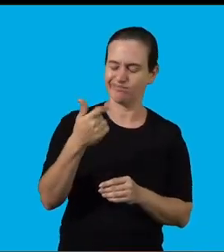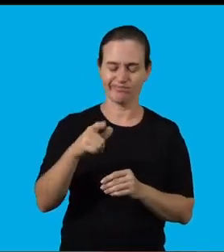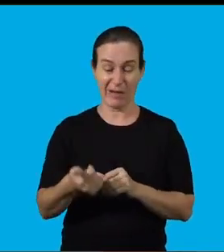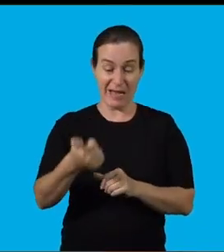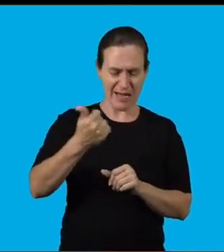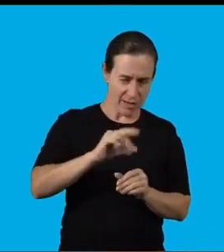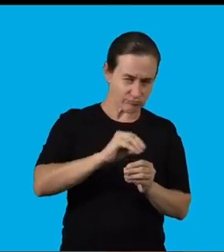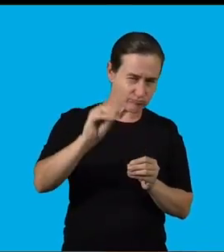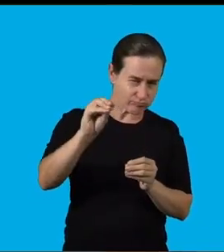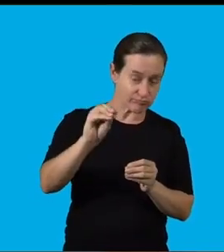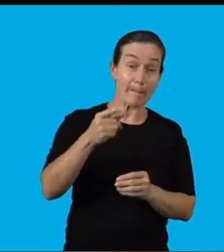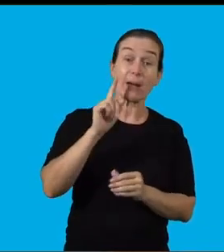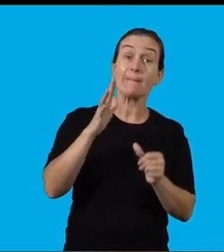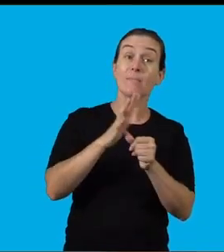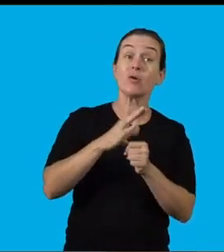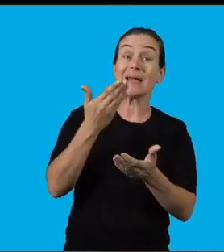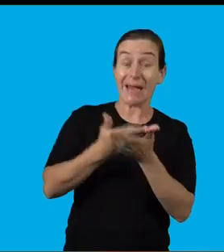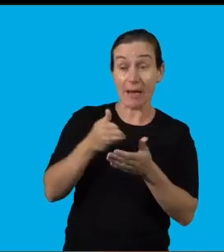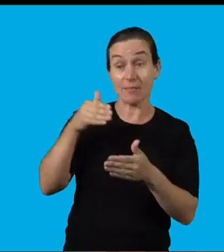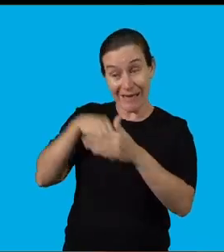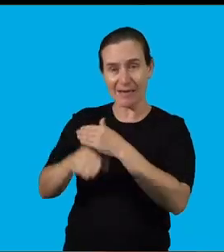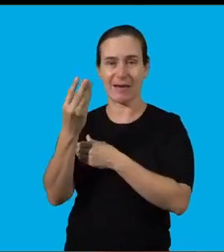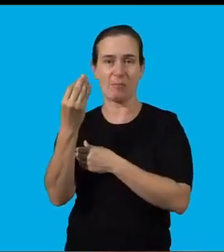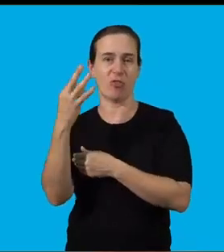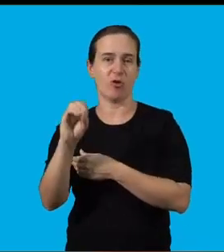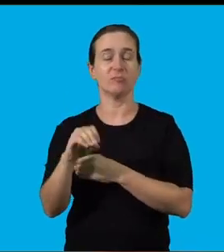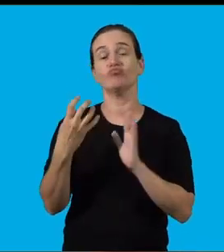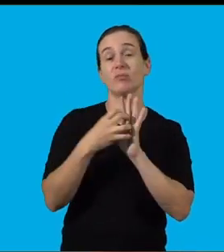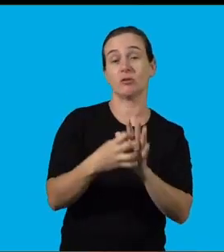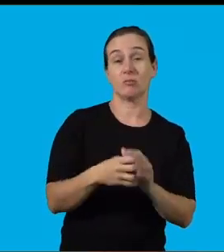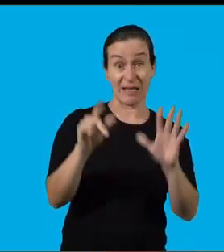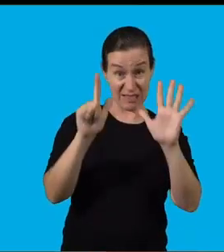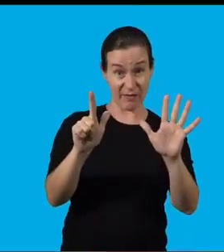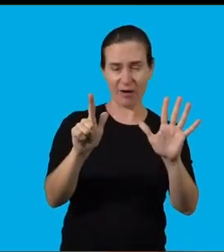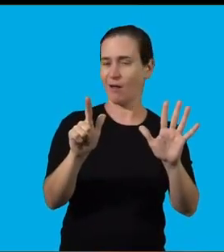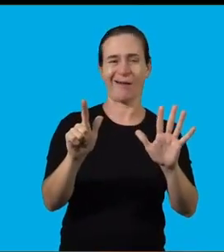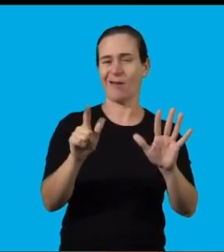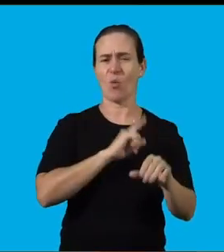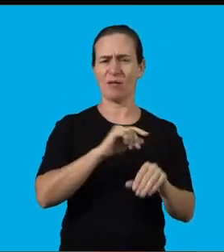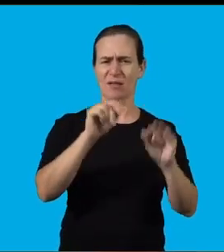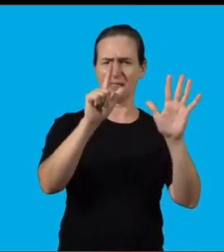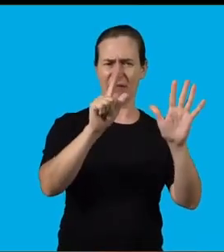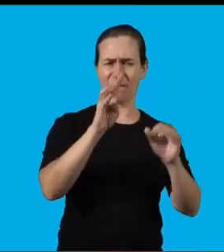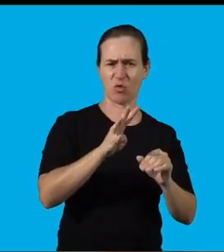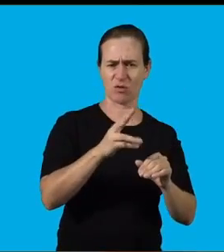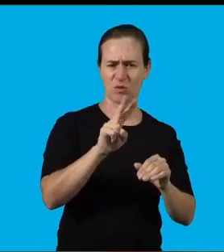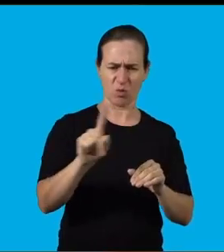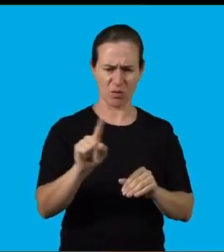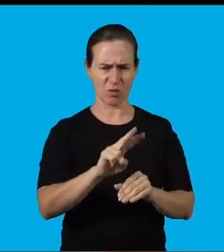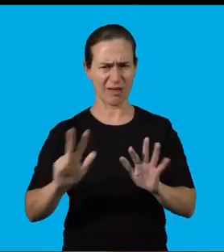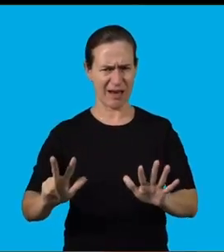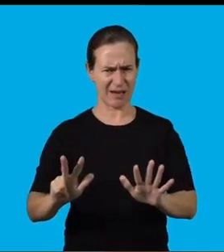values for x that are factors of 30. So, for example, I would not try the number 7 because 7 does not divide